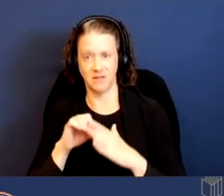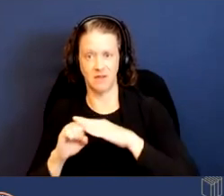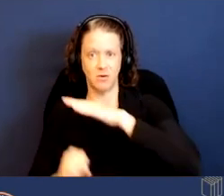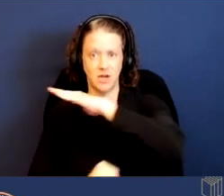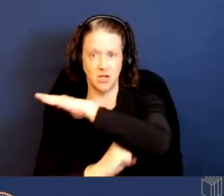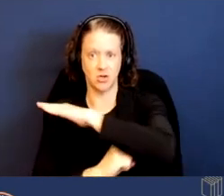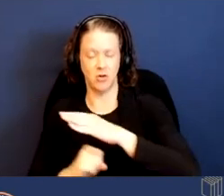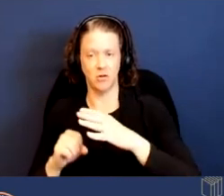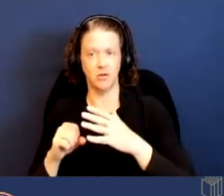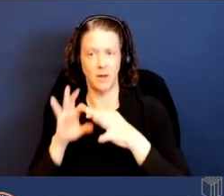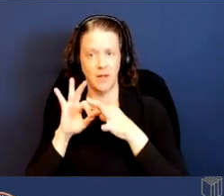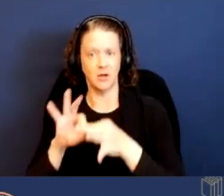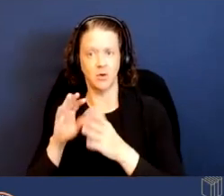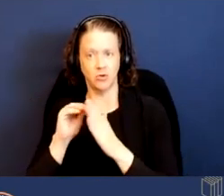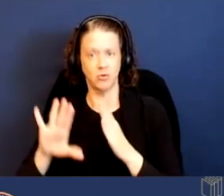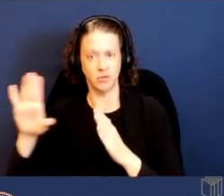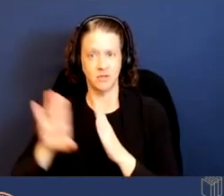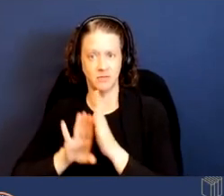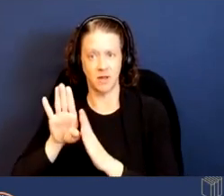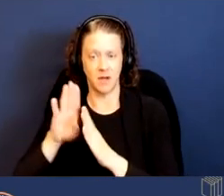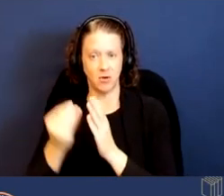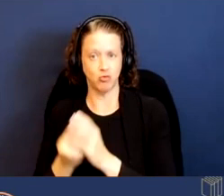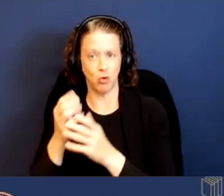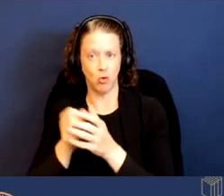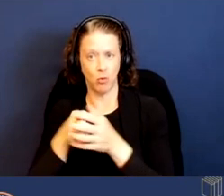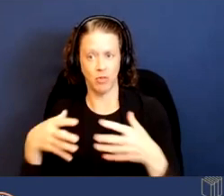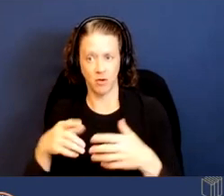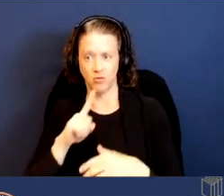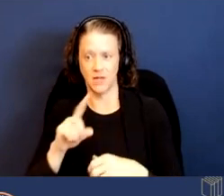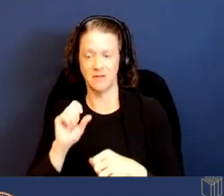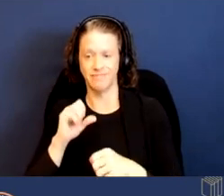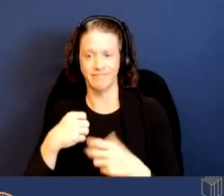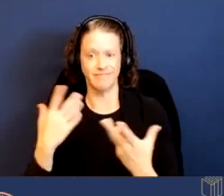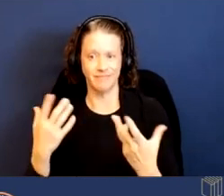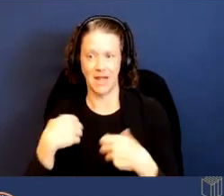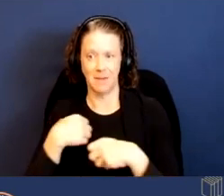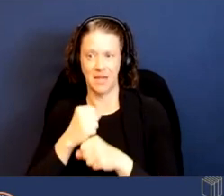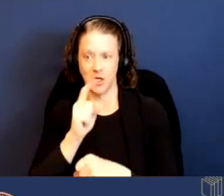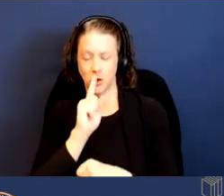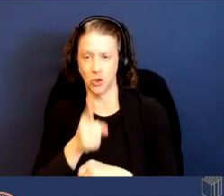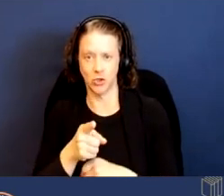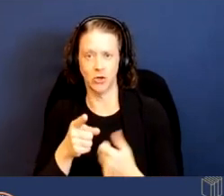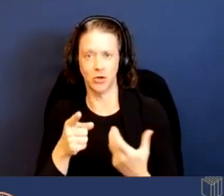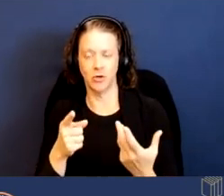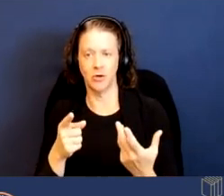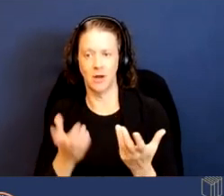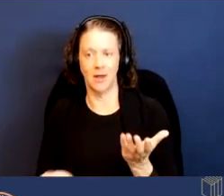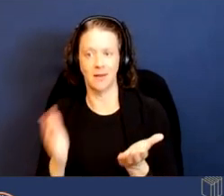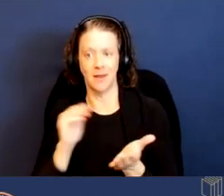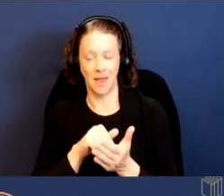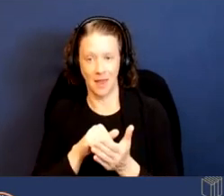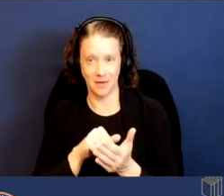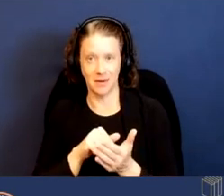of a student's development and growth. And so, really making sure that again, that the